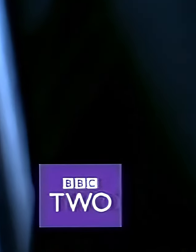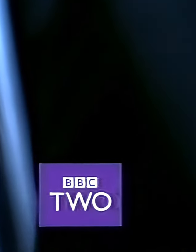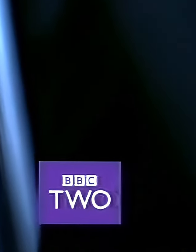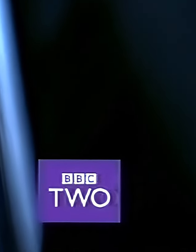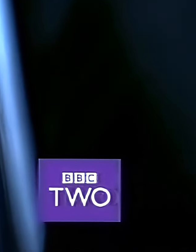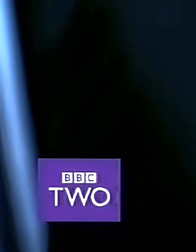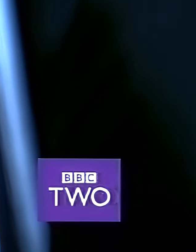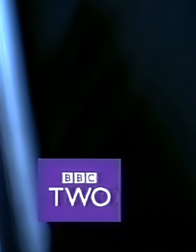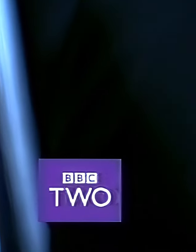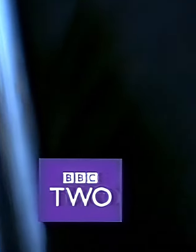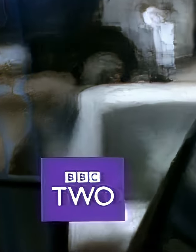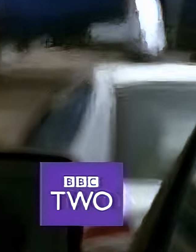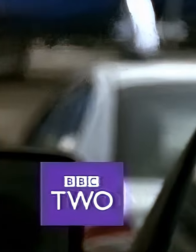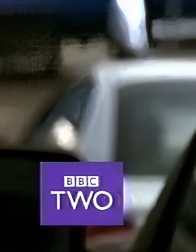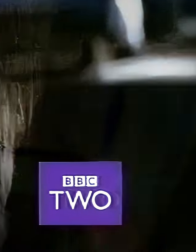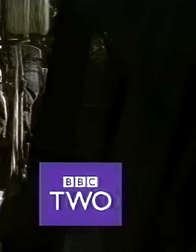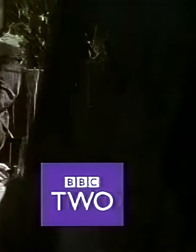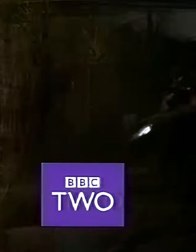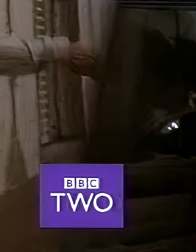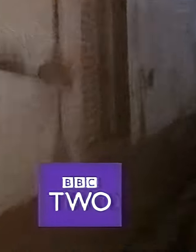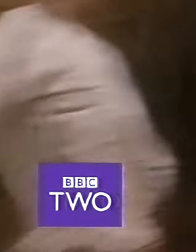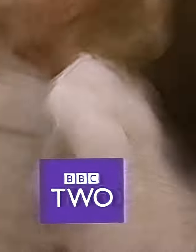wants us to bring in Jack Bauer.